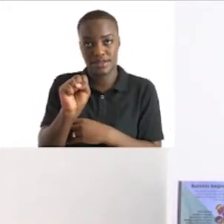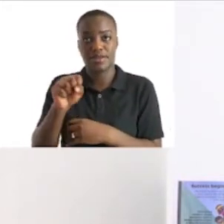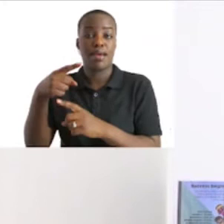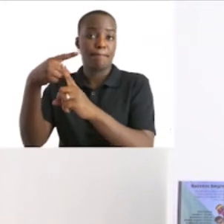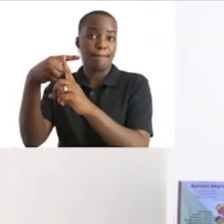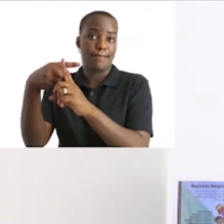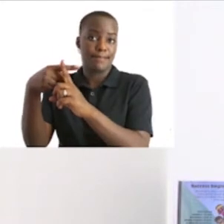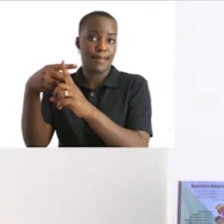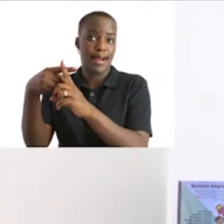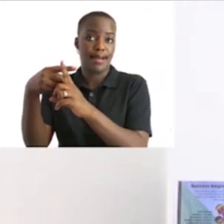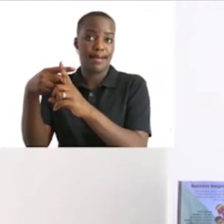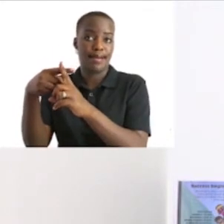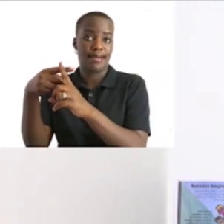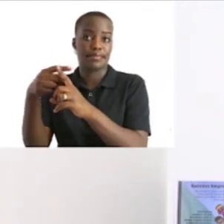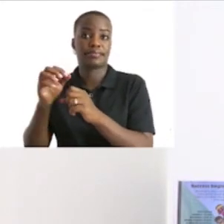and